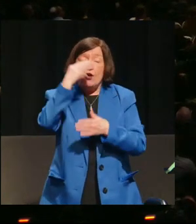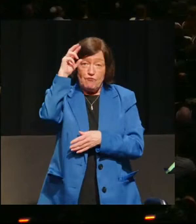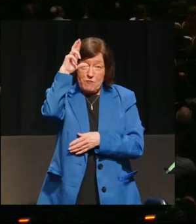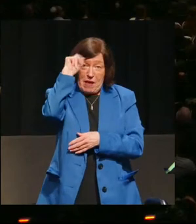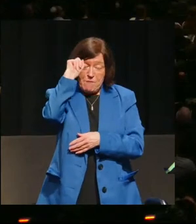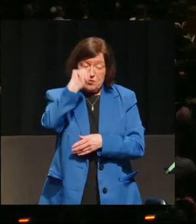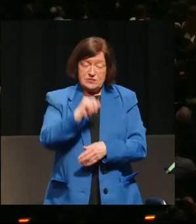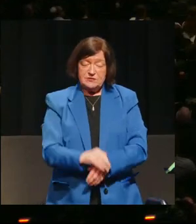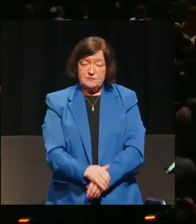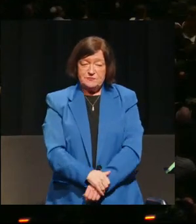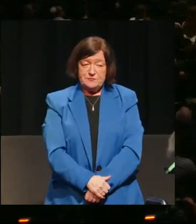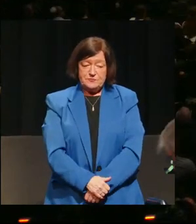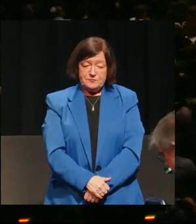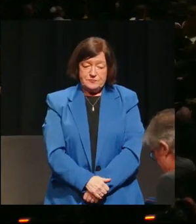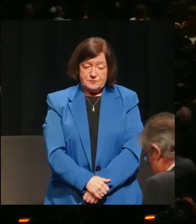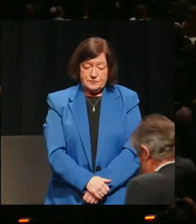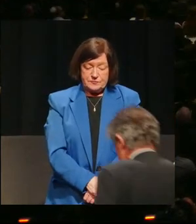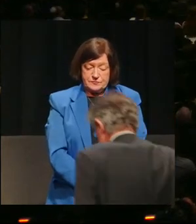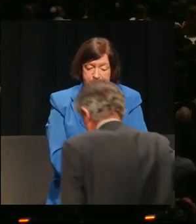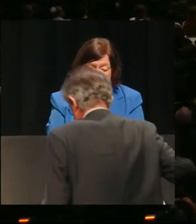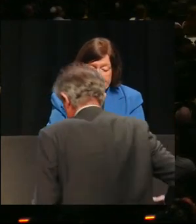remembrance.